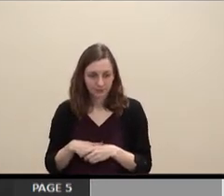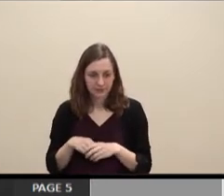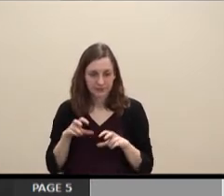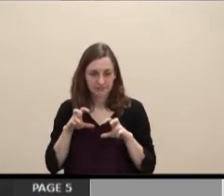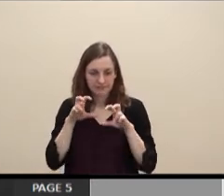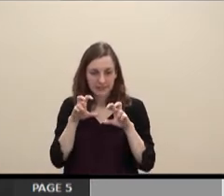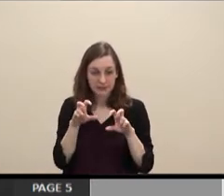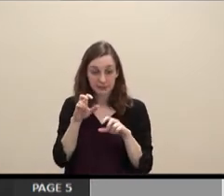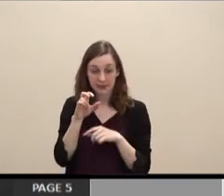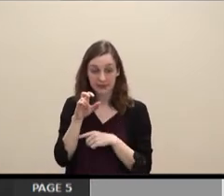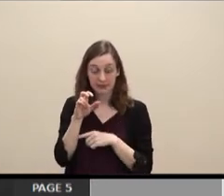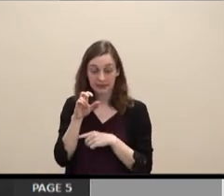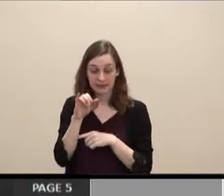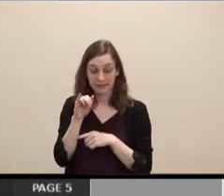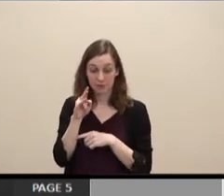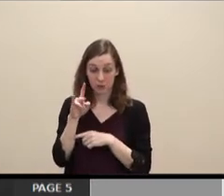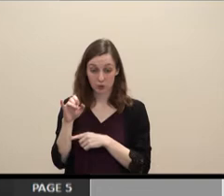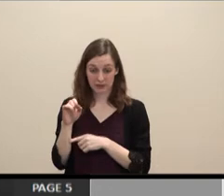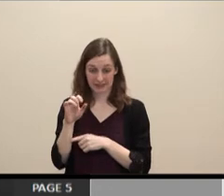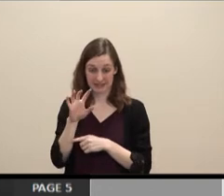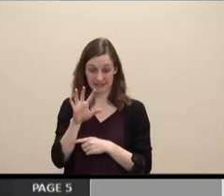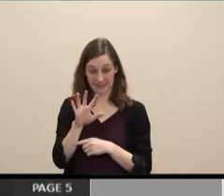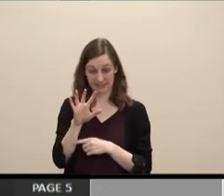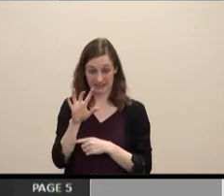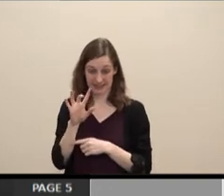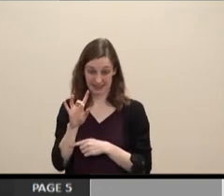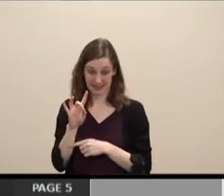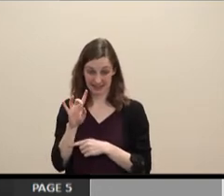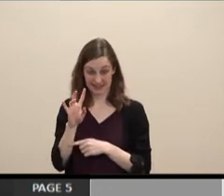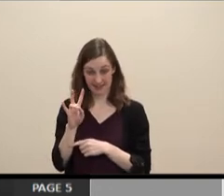$588,000. Prepaid items. Now, this